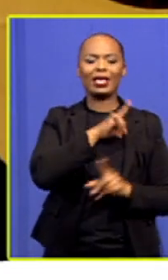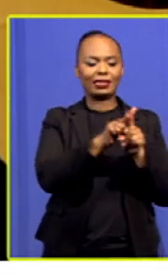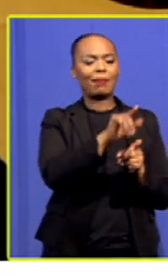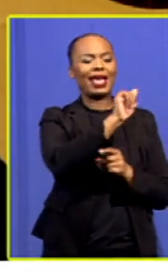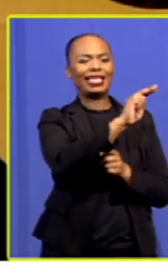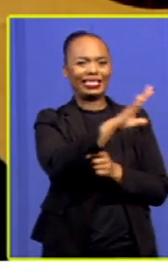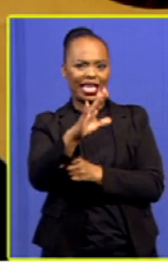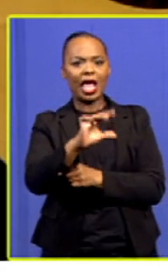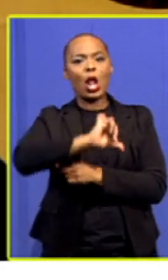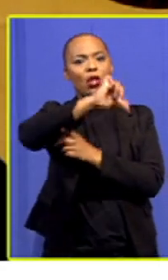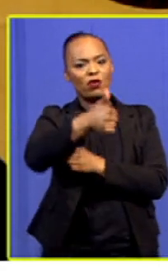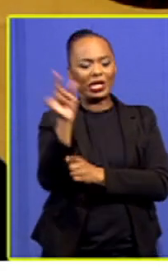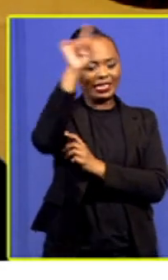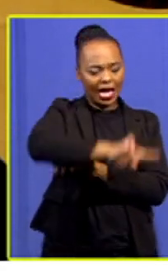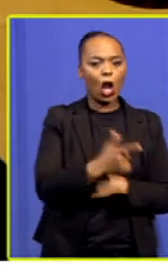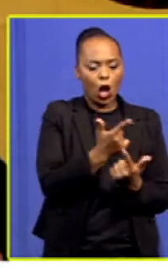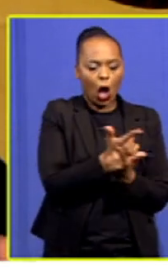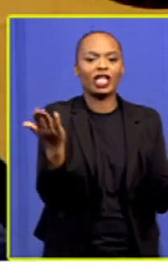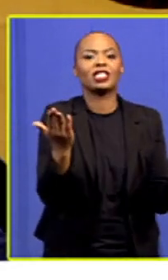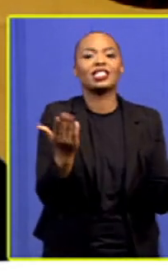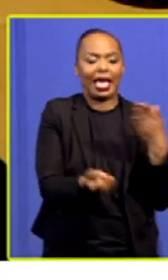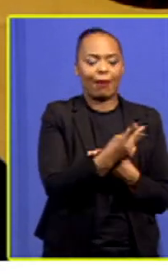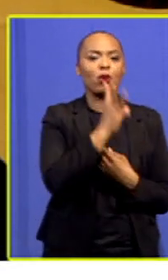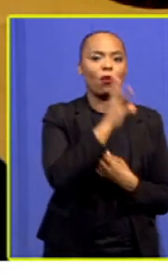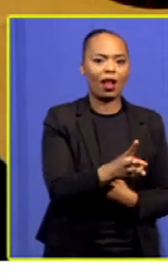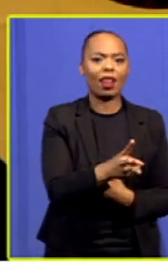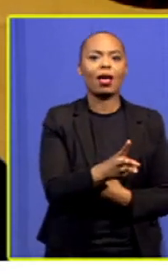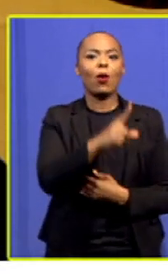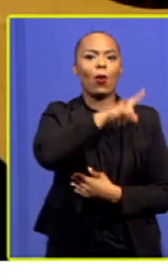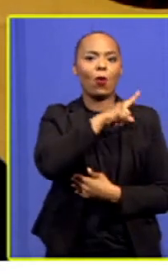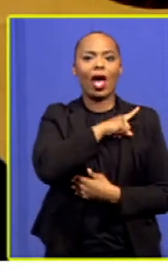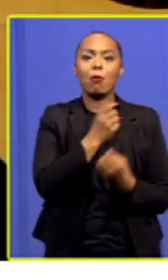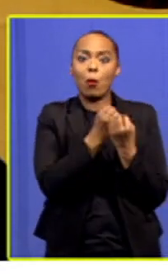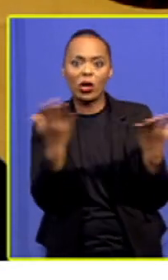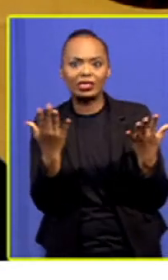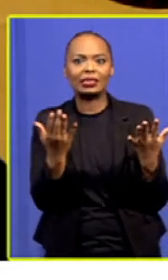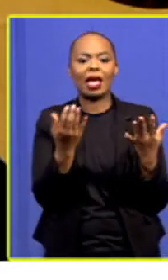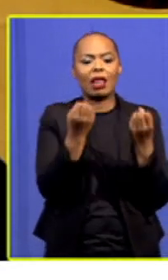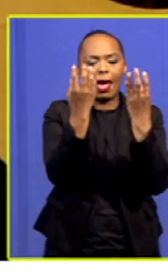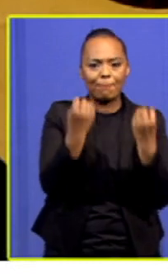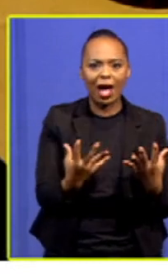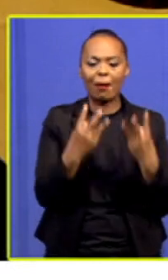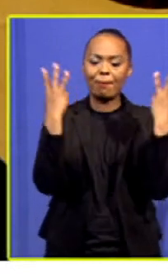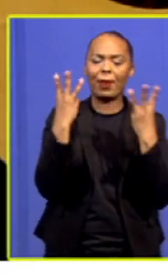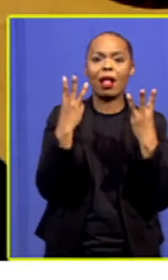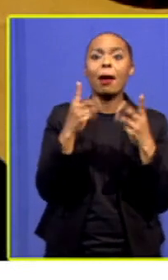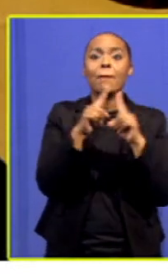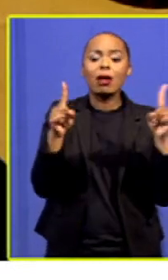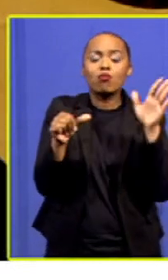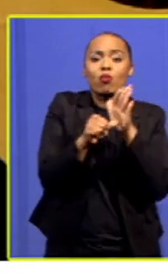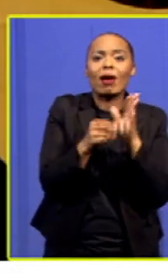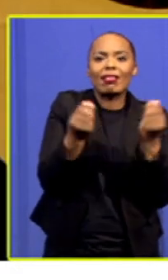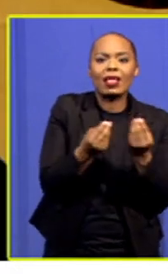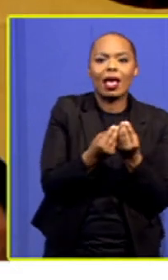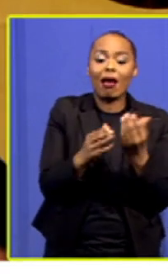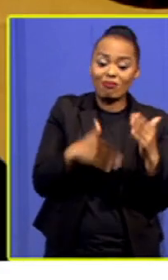the following day. So that remains to be seen in terms of numbers. And, the most important thing is that, post